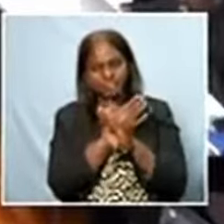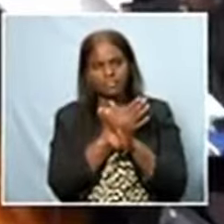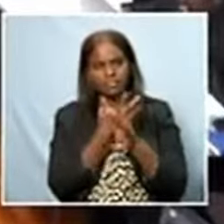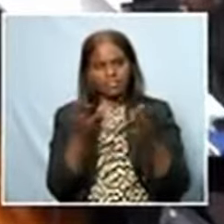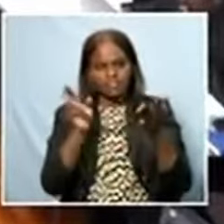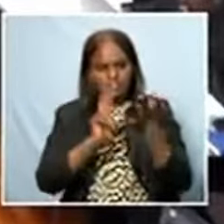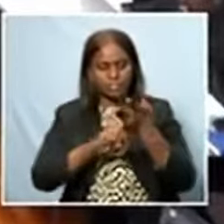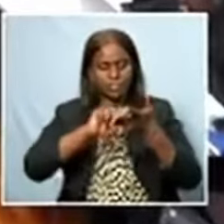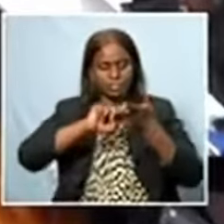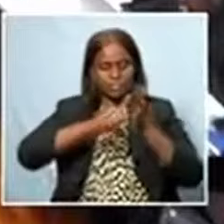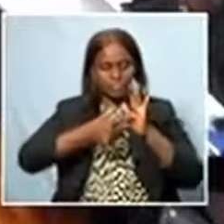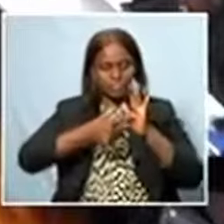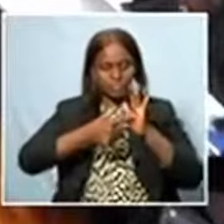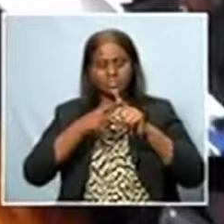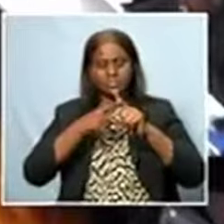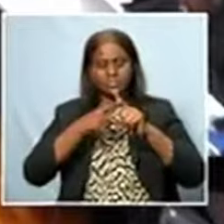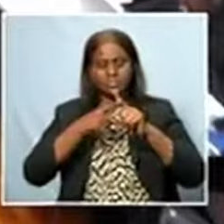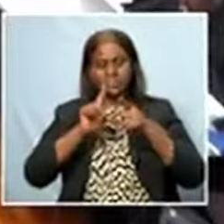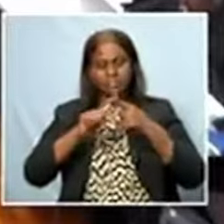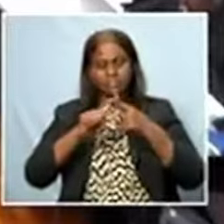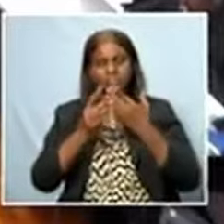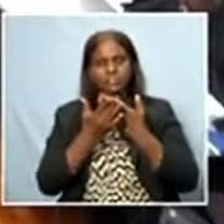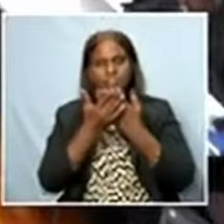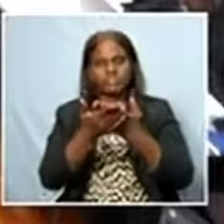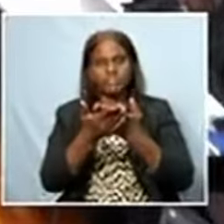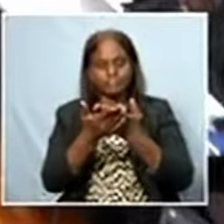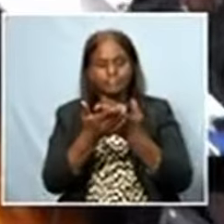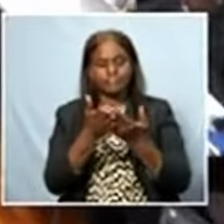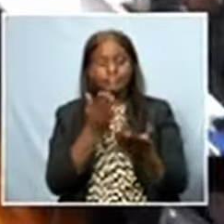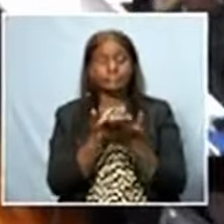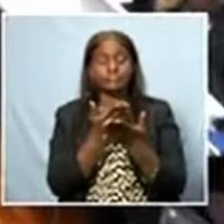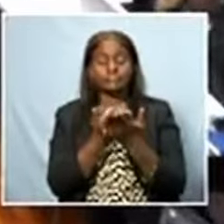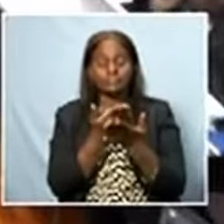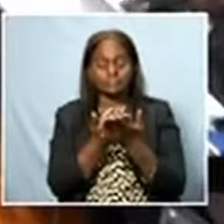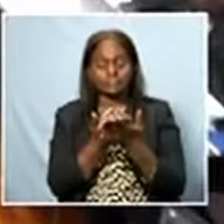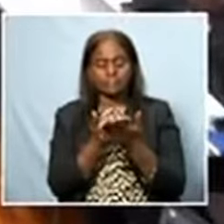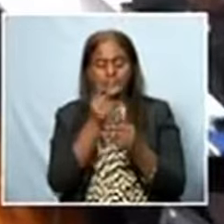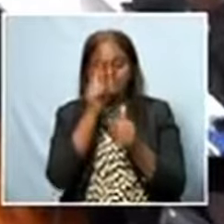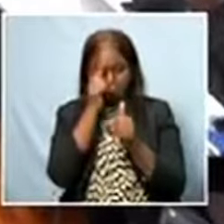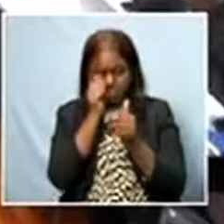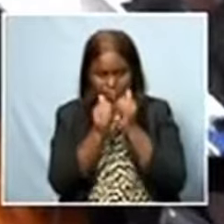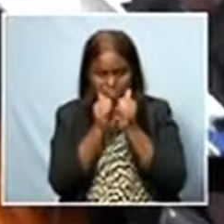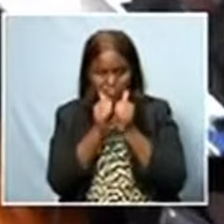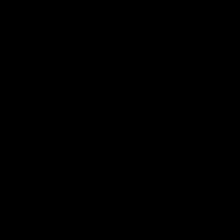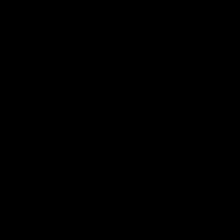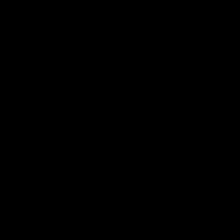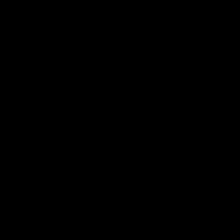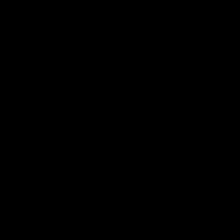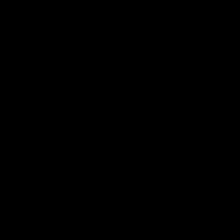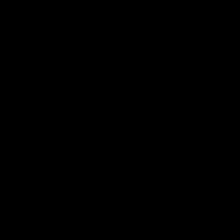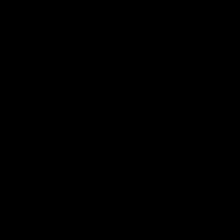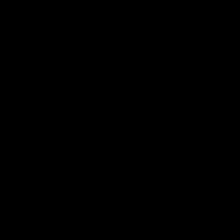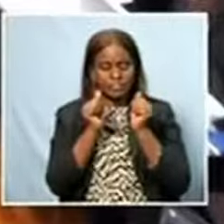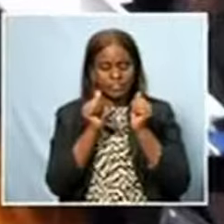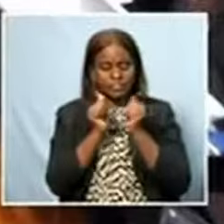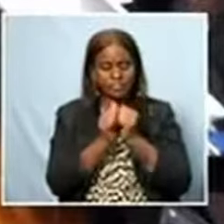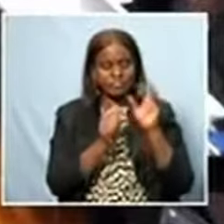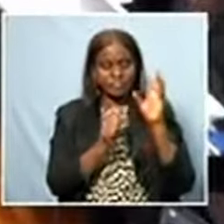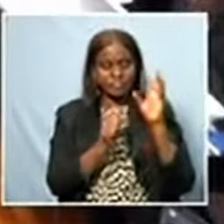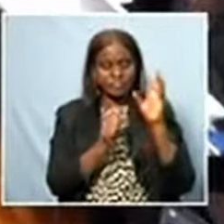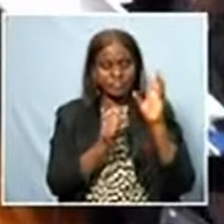emphasize the point my colleague is putting forward, because while he may have problems,